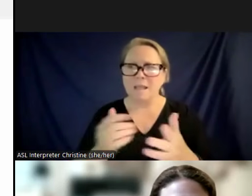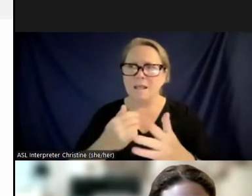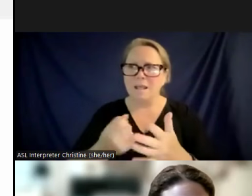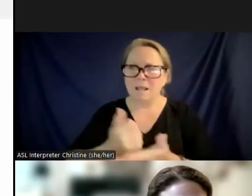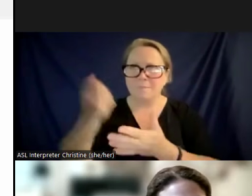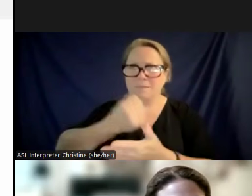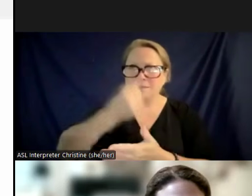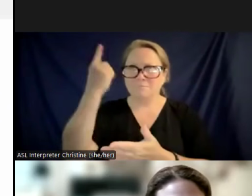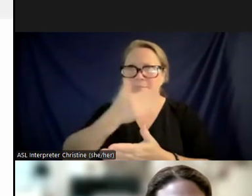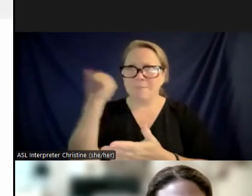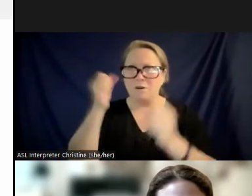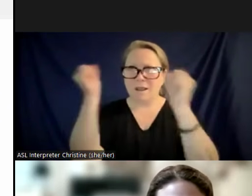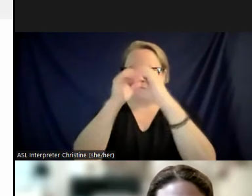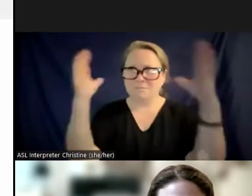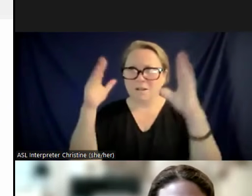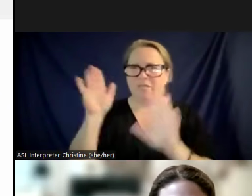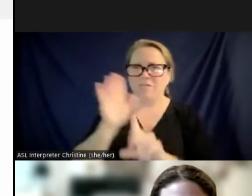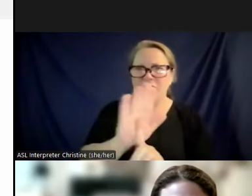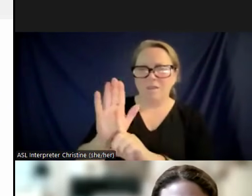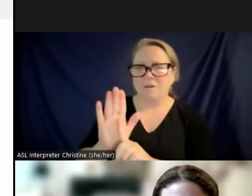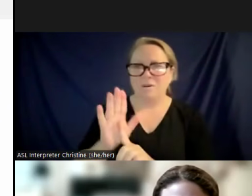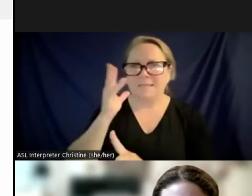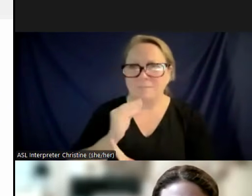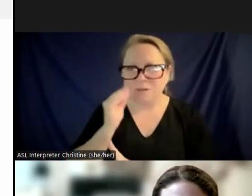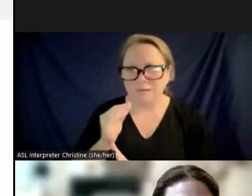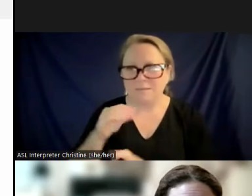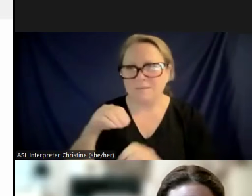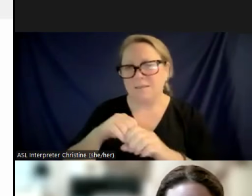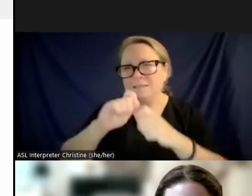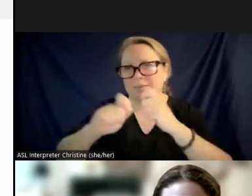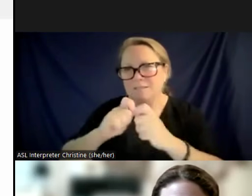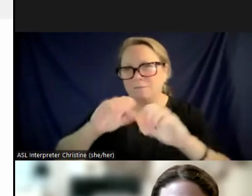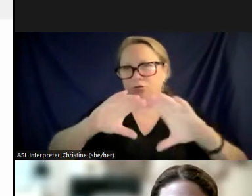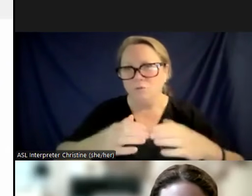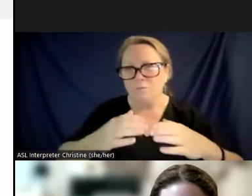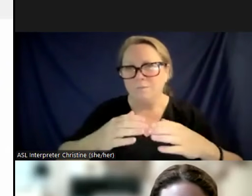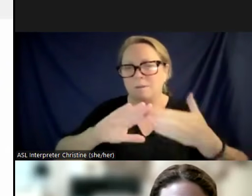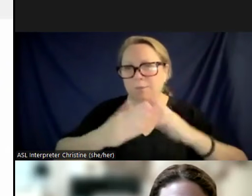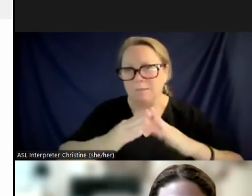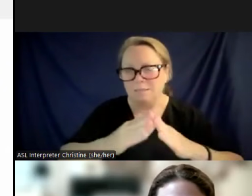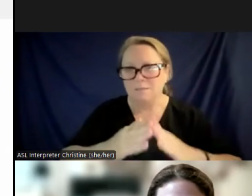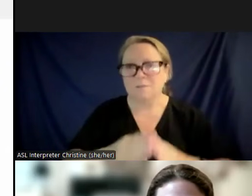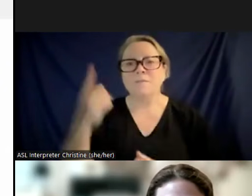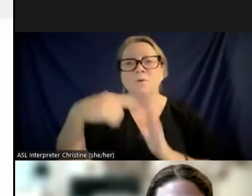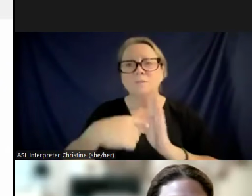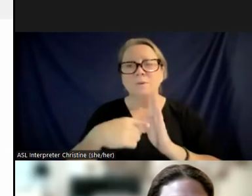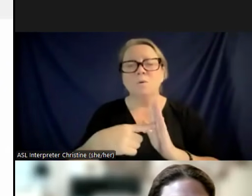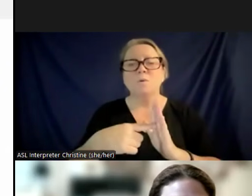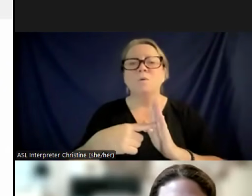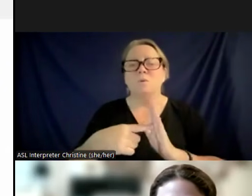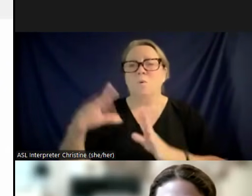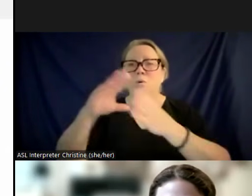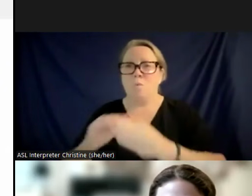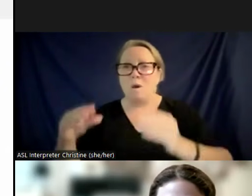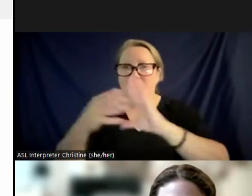the experiences of residents in particular groups. So for example, qualitative data can tell us more